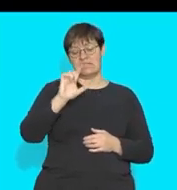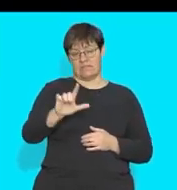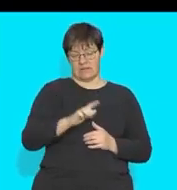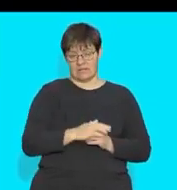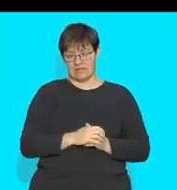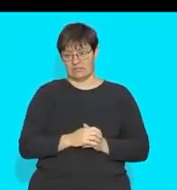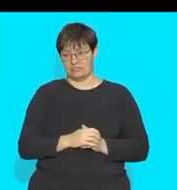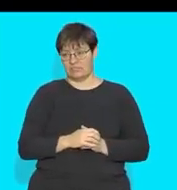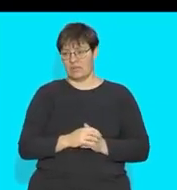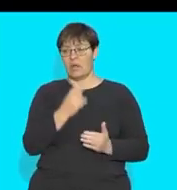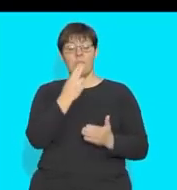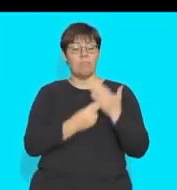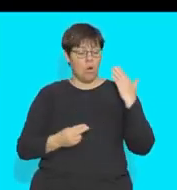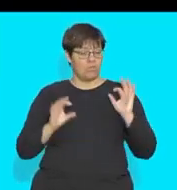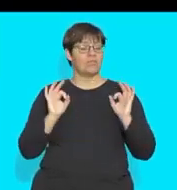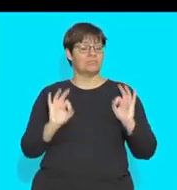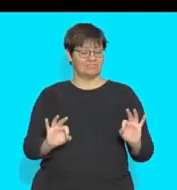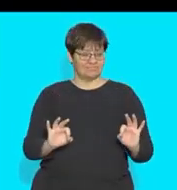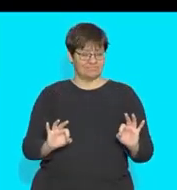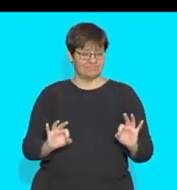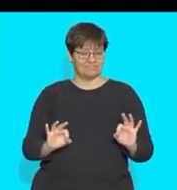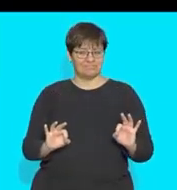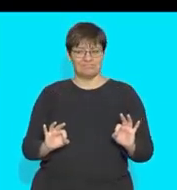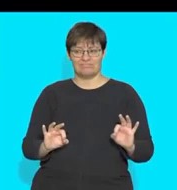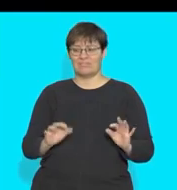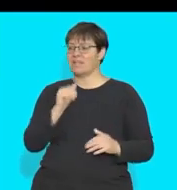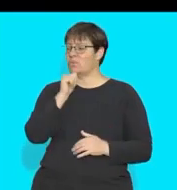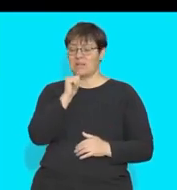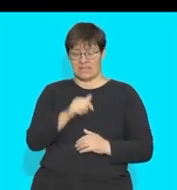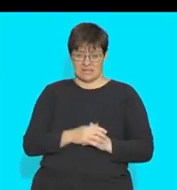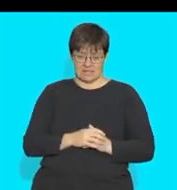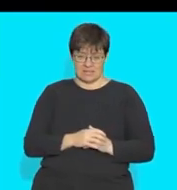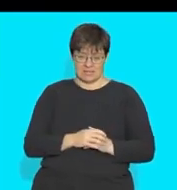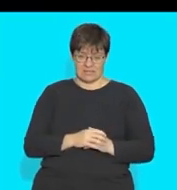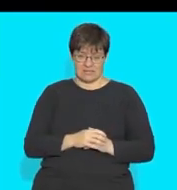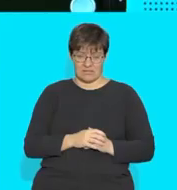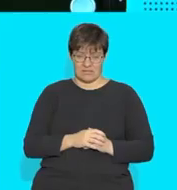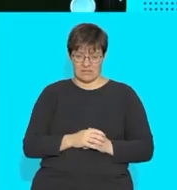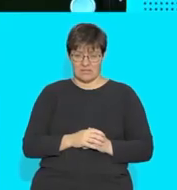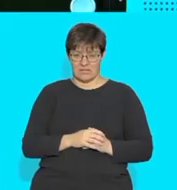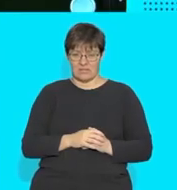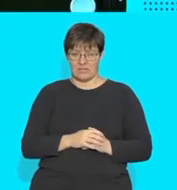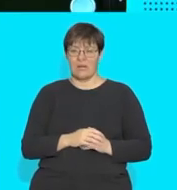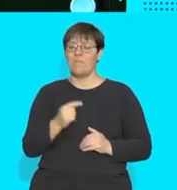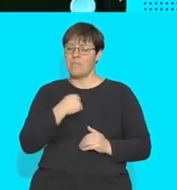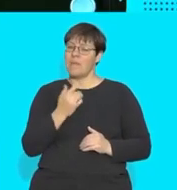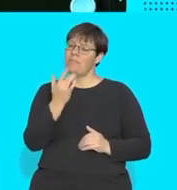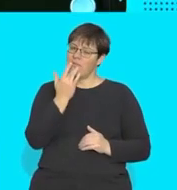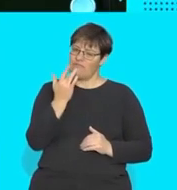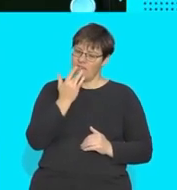0.0037. Both of those are correct. It doesn't matter, though we